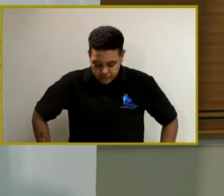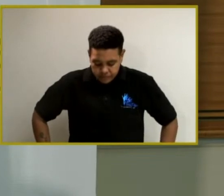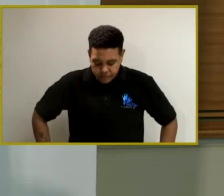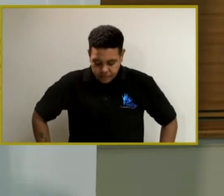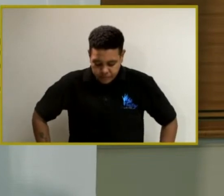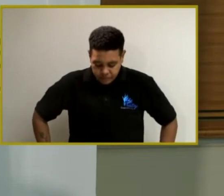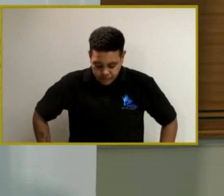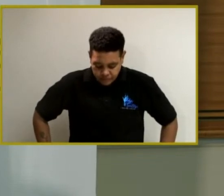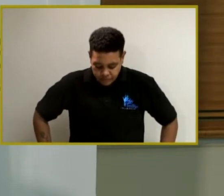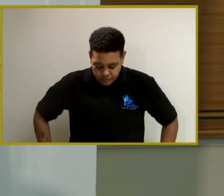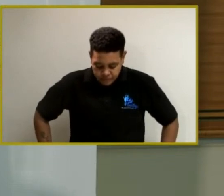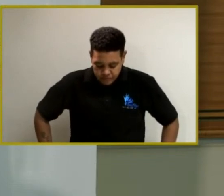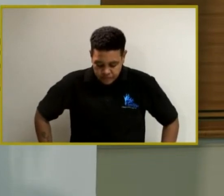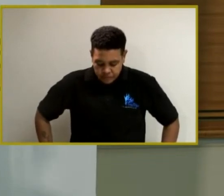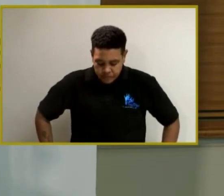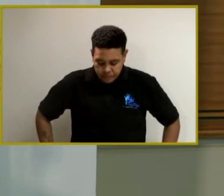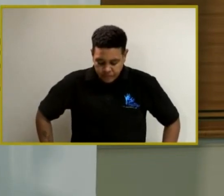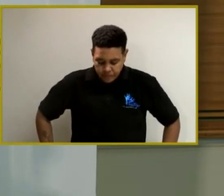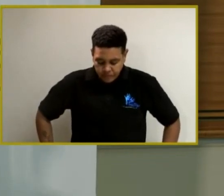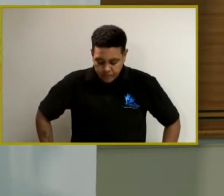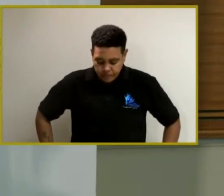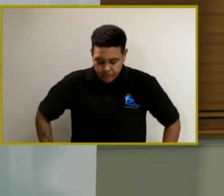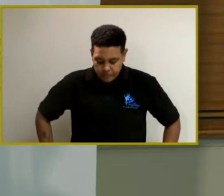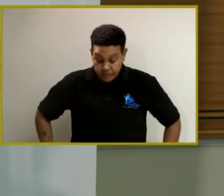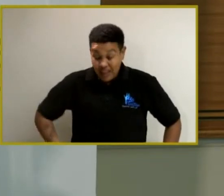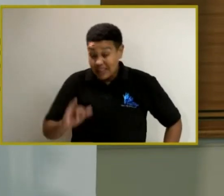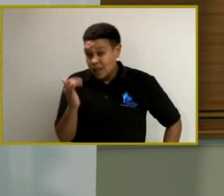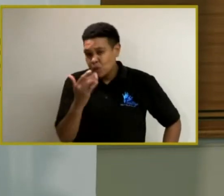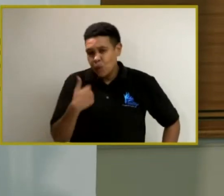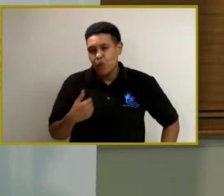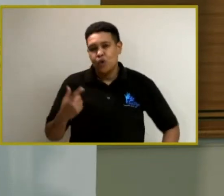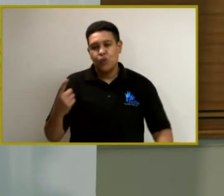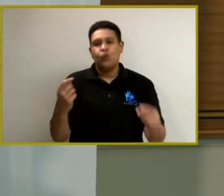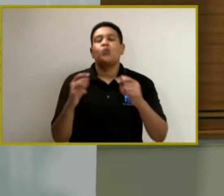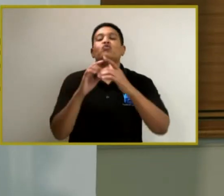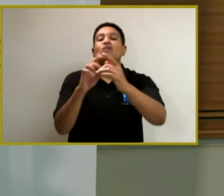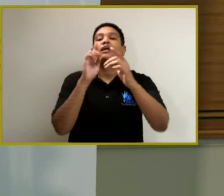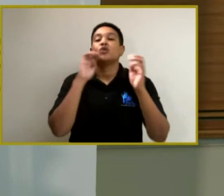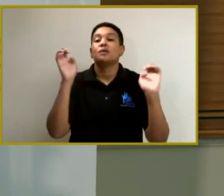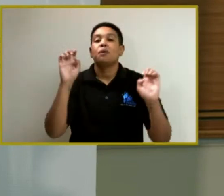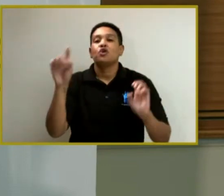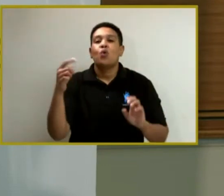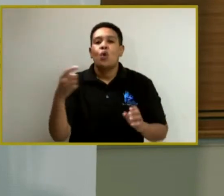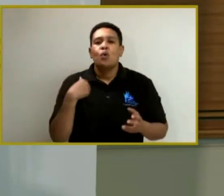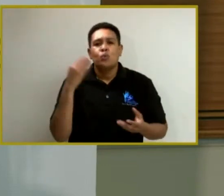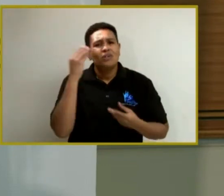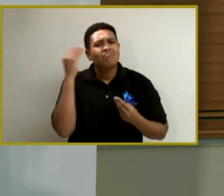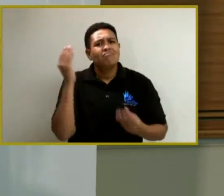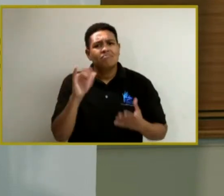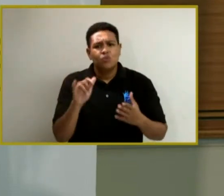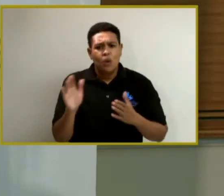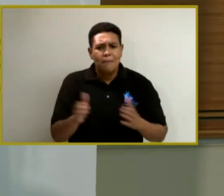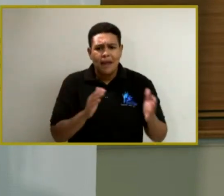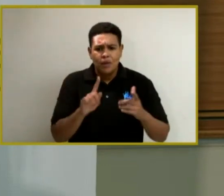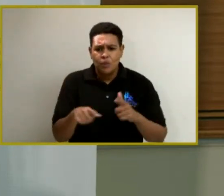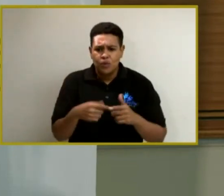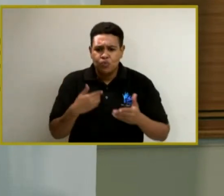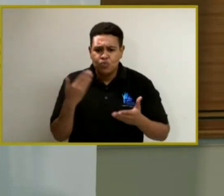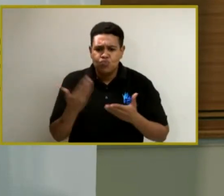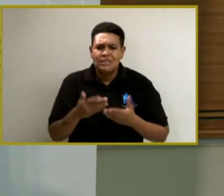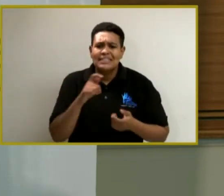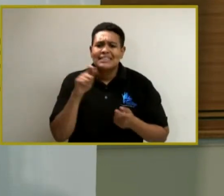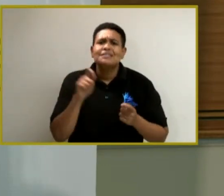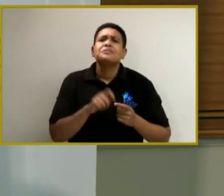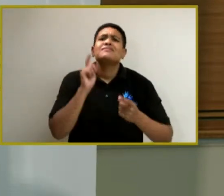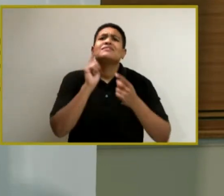of the emergencies only. And we would have indicated that to the public in our planning, that once we reached a certain point,